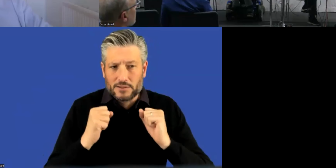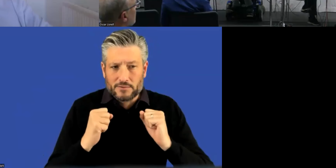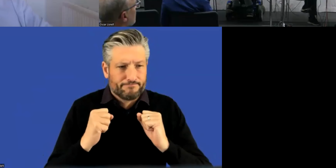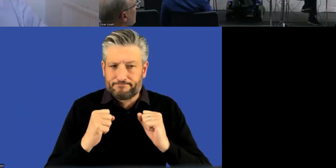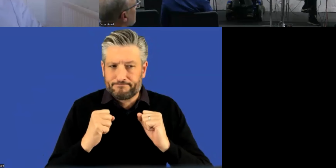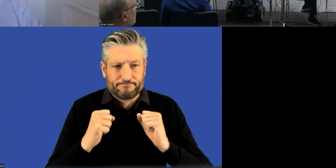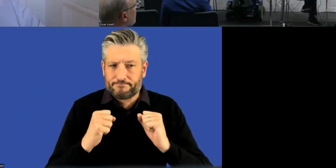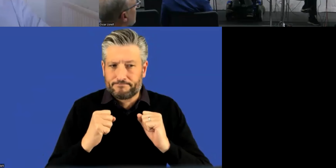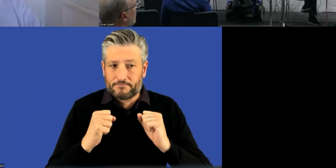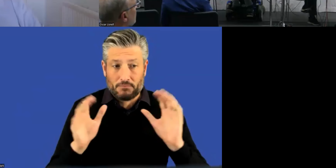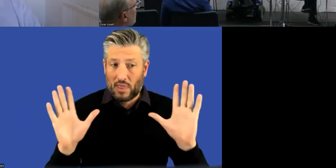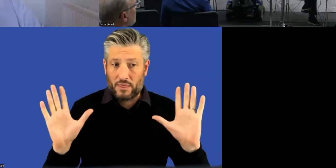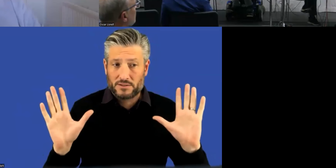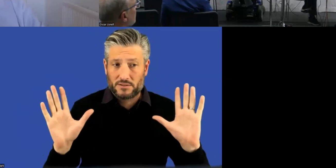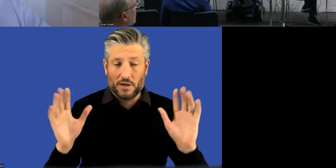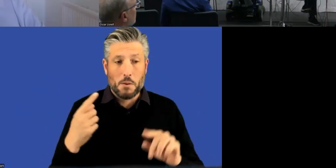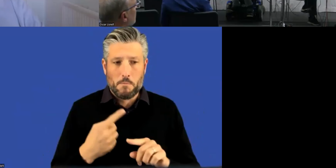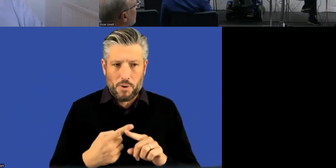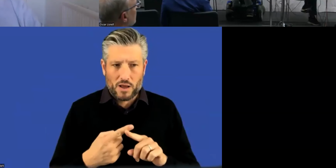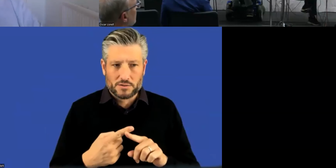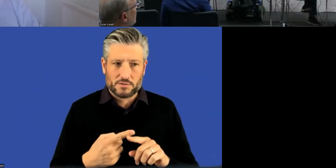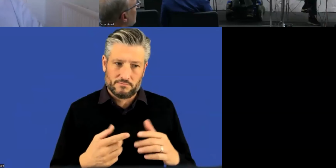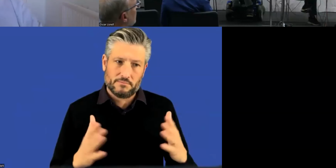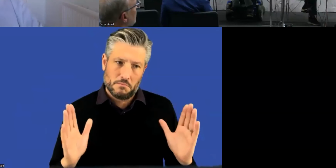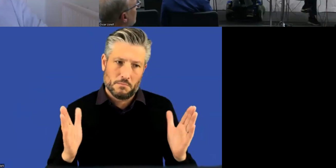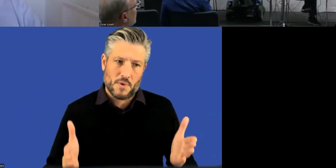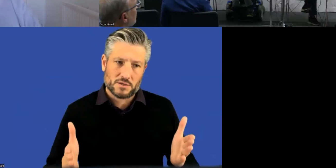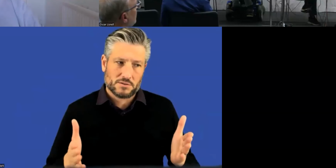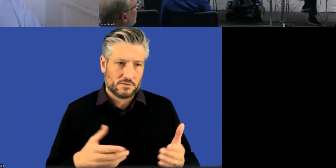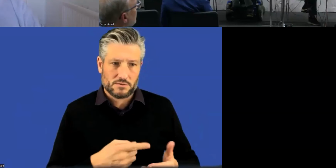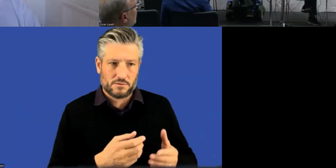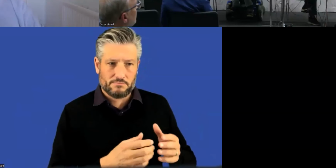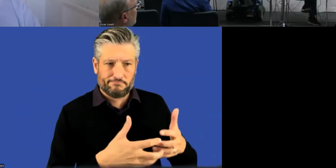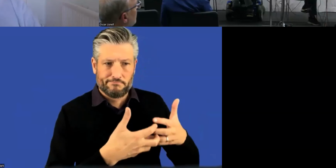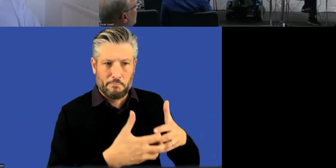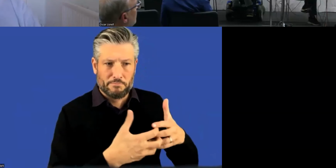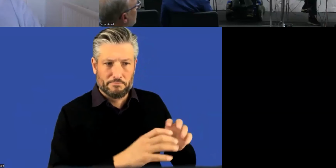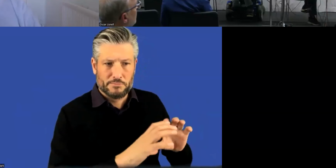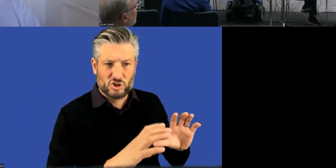so I have a little blue tube. You'll see this later on the screen.